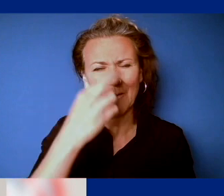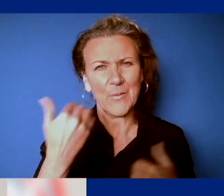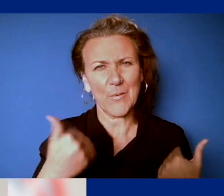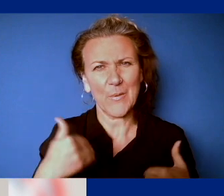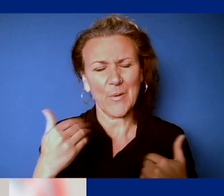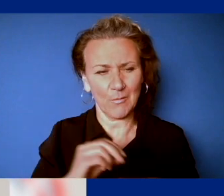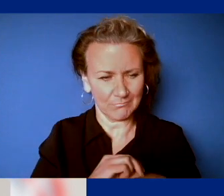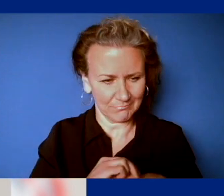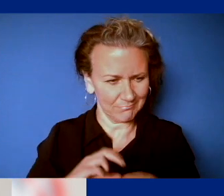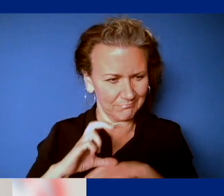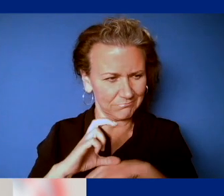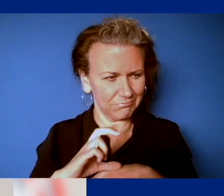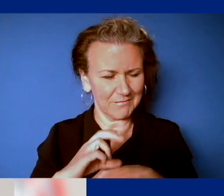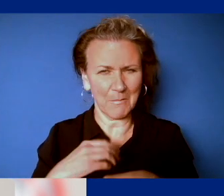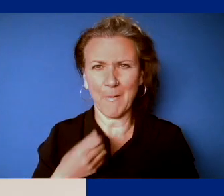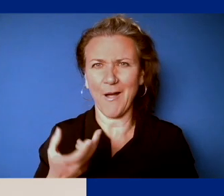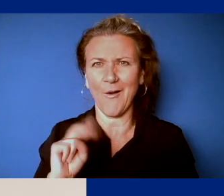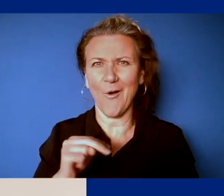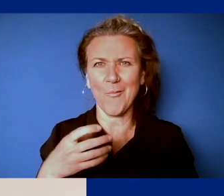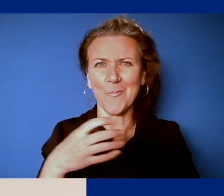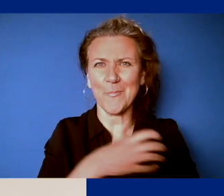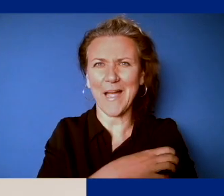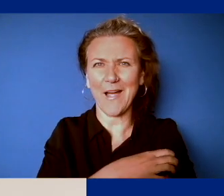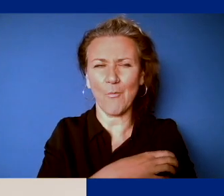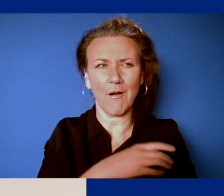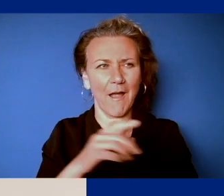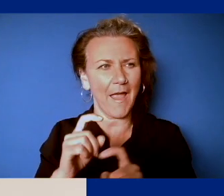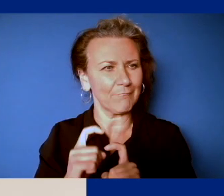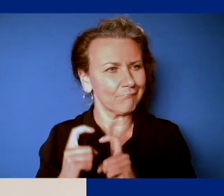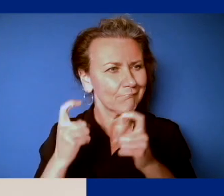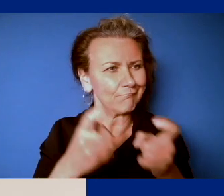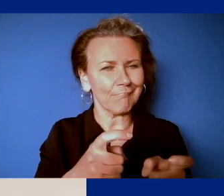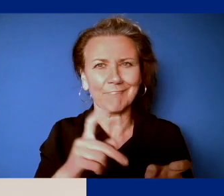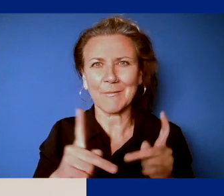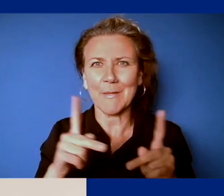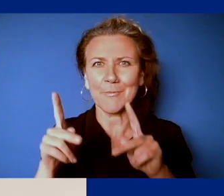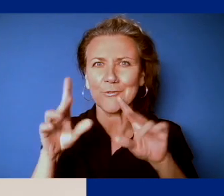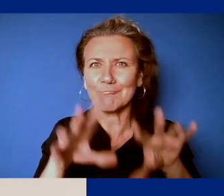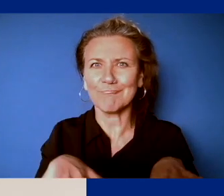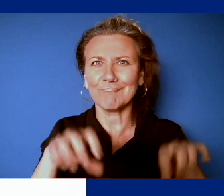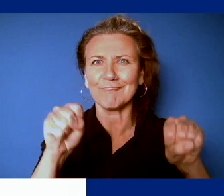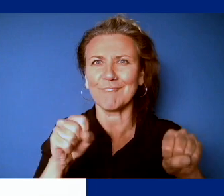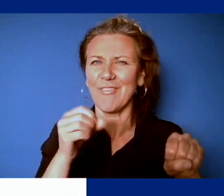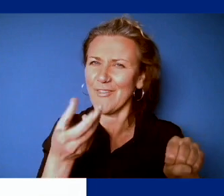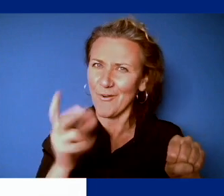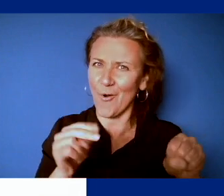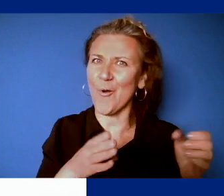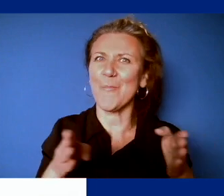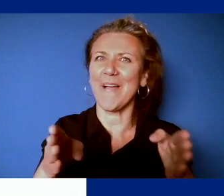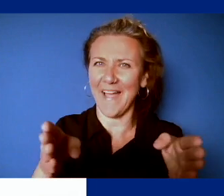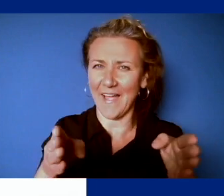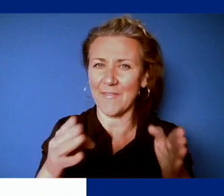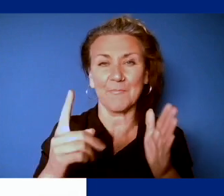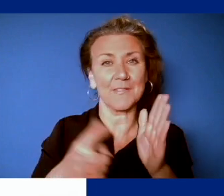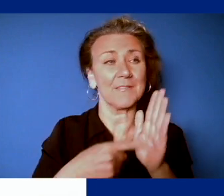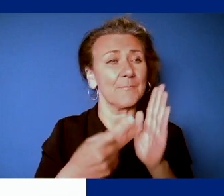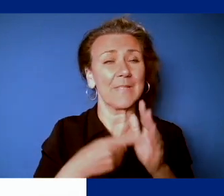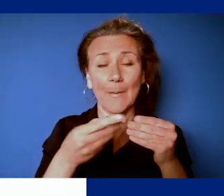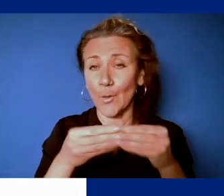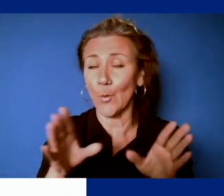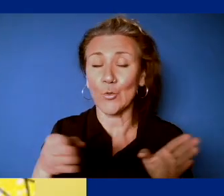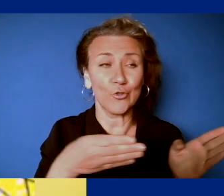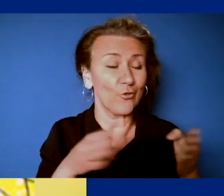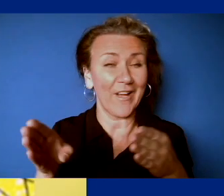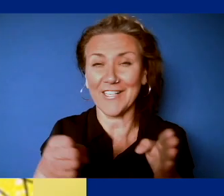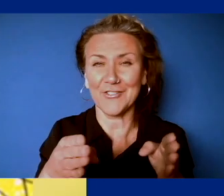incredible power to provide opportunity for people to take ownership over a path that they may have sort of lost